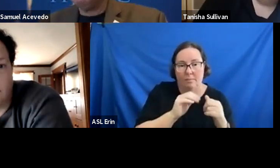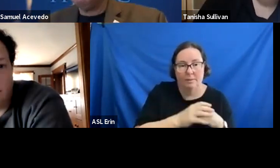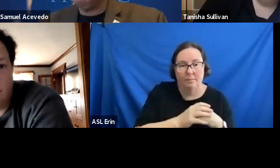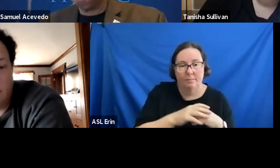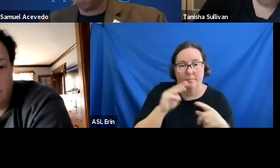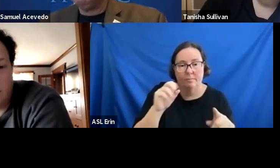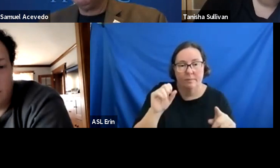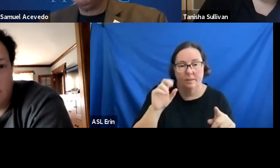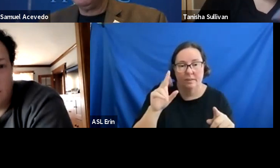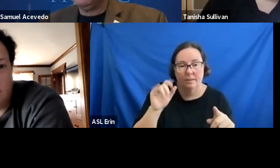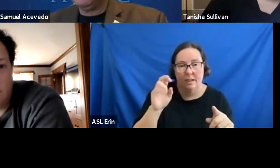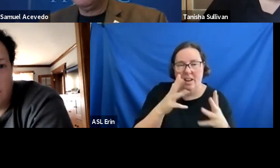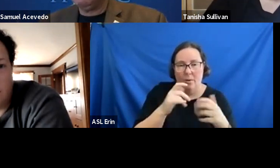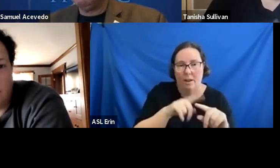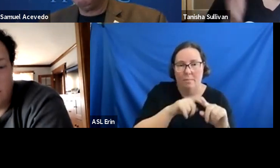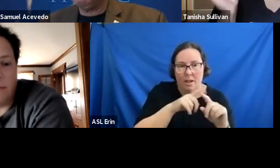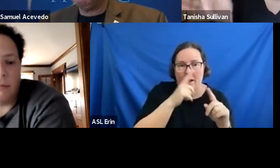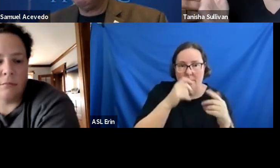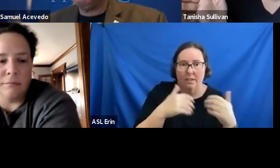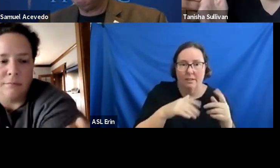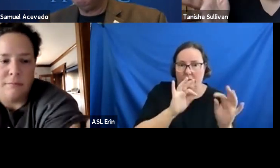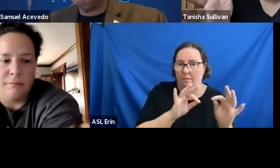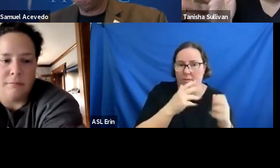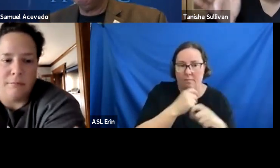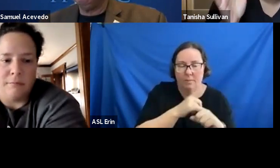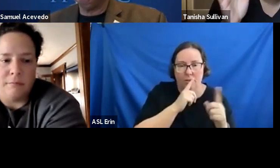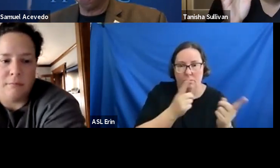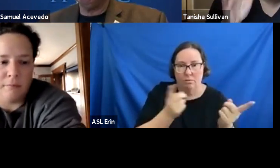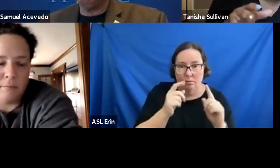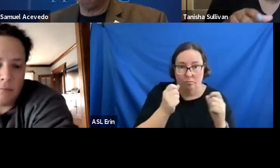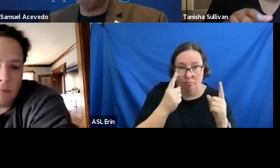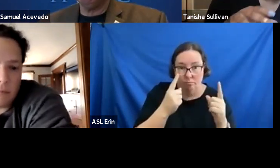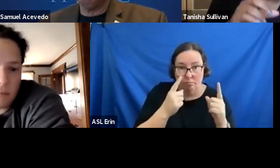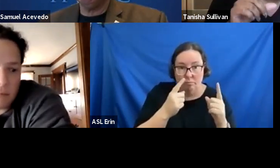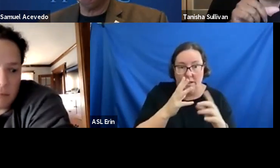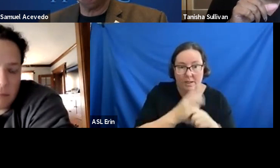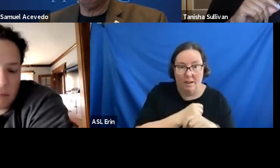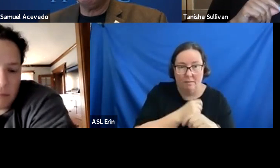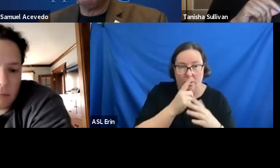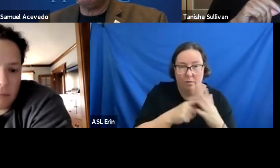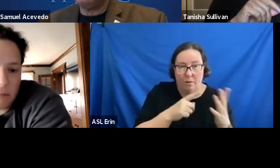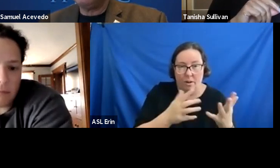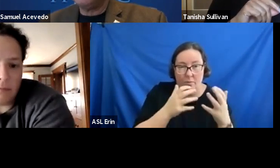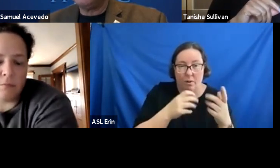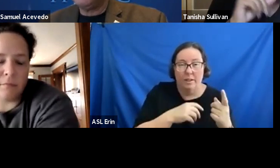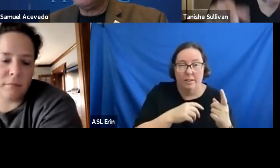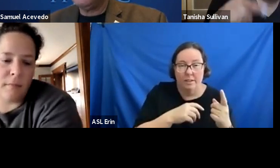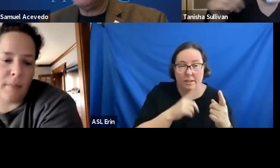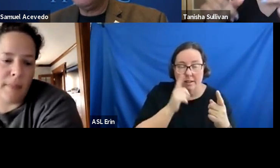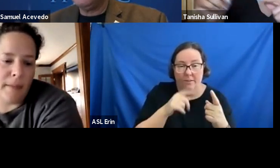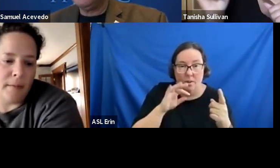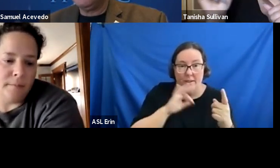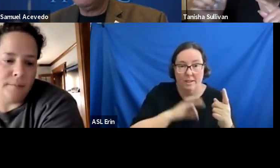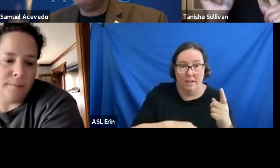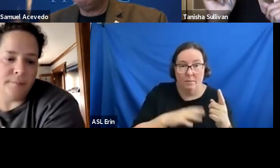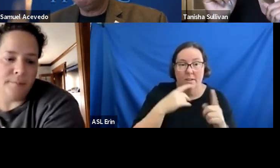so Matt, I do want to pause there because that was, I just want to make sure that I'm capturing kind of what you wanted in terms of the takeaways.